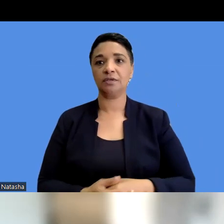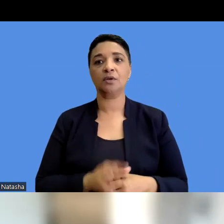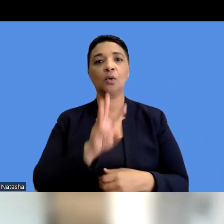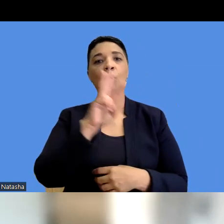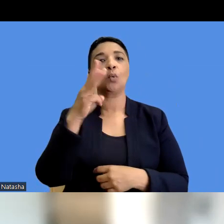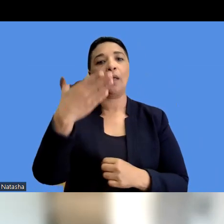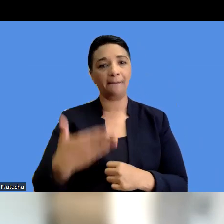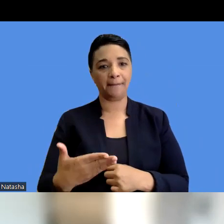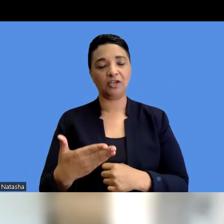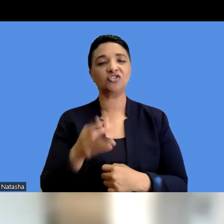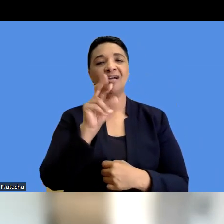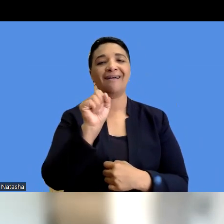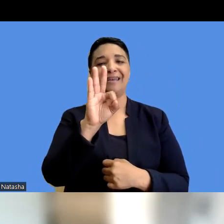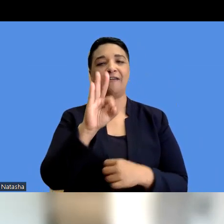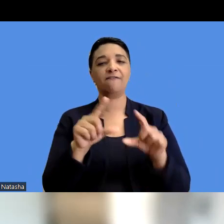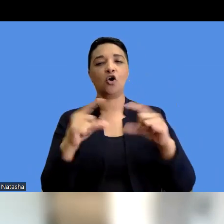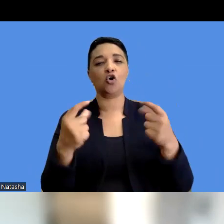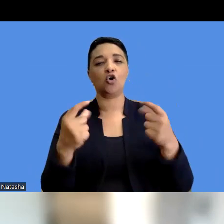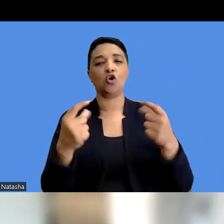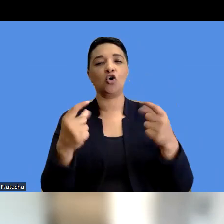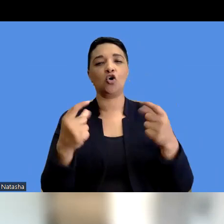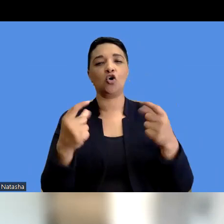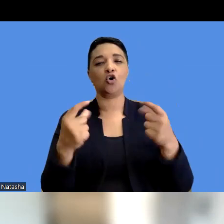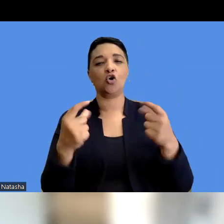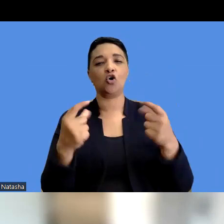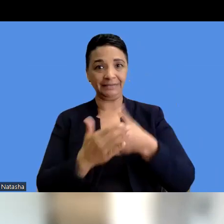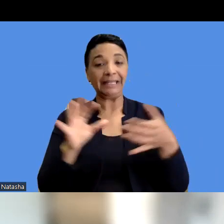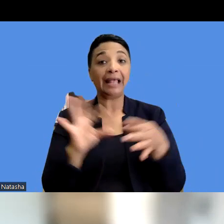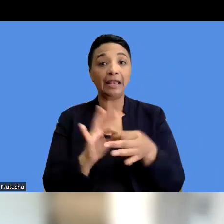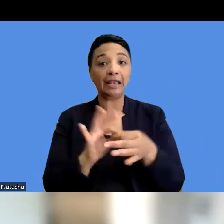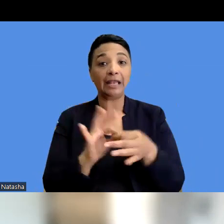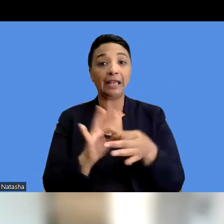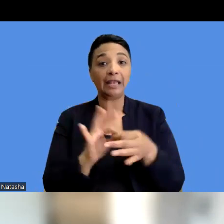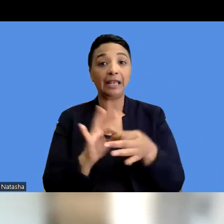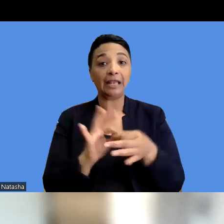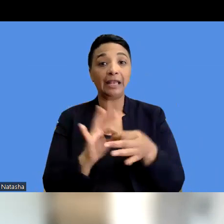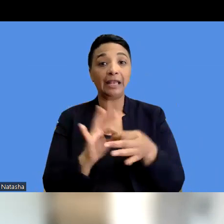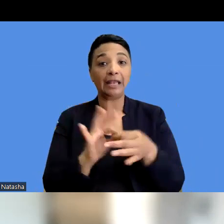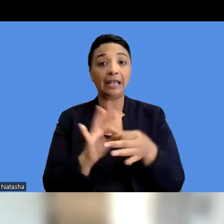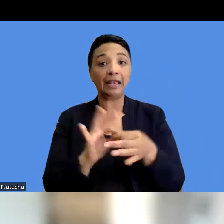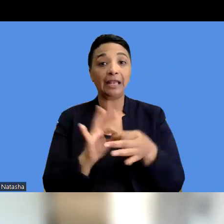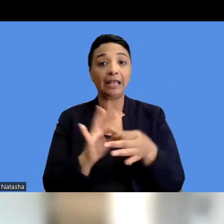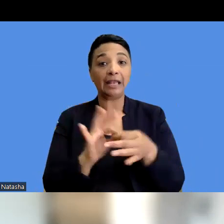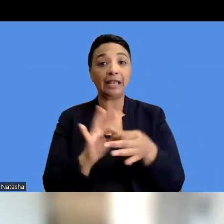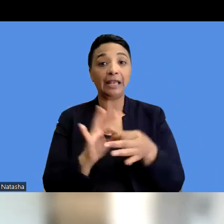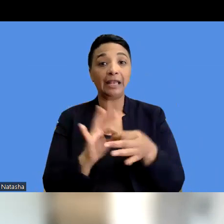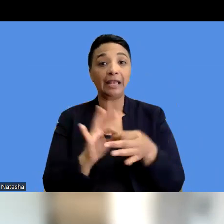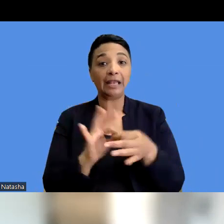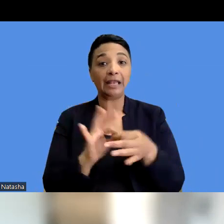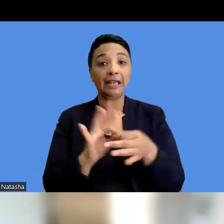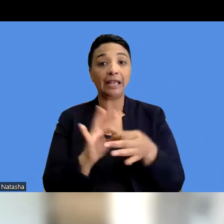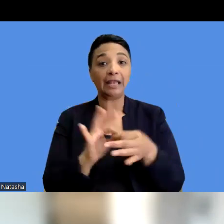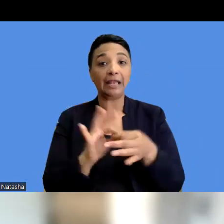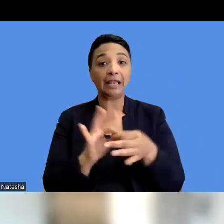the reference group on inclusion of persons with disabilities in humanitarian action. Now we have three key areas in